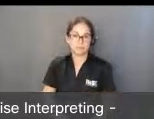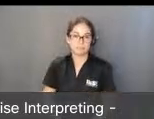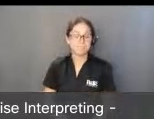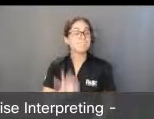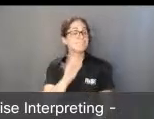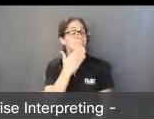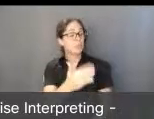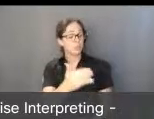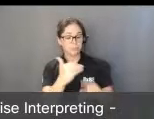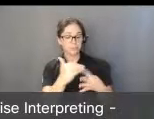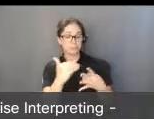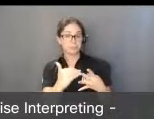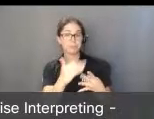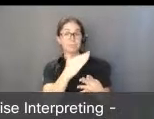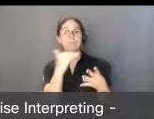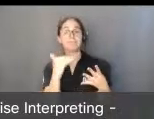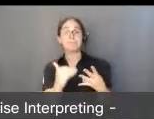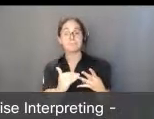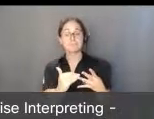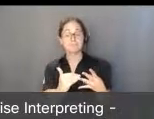for that as well.